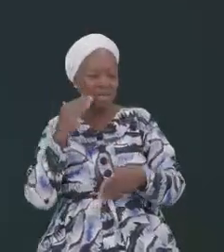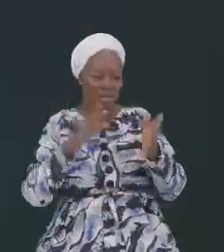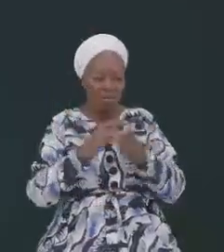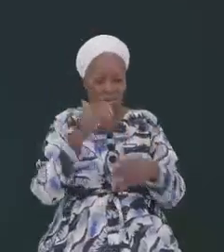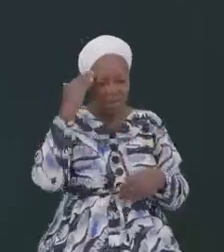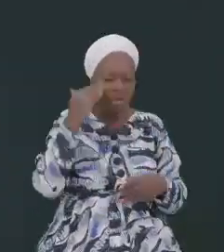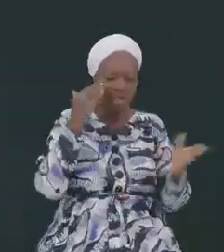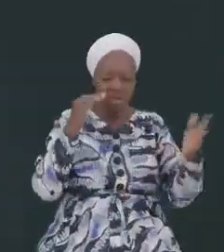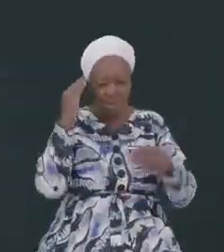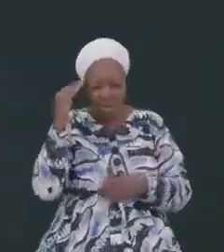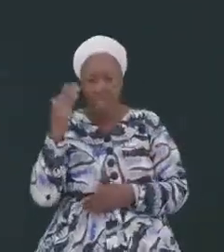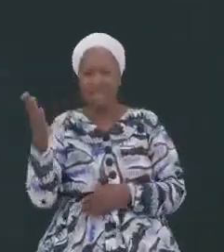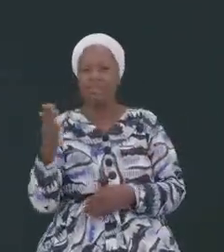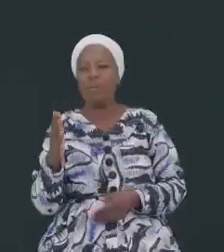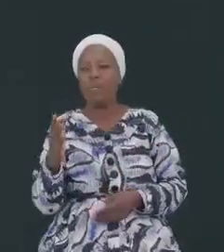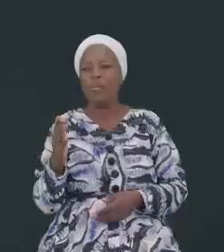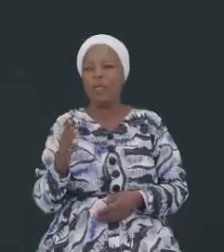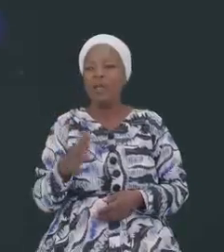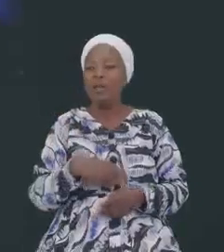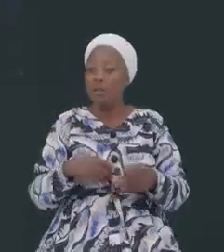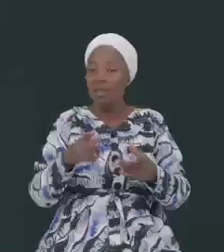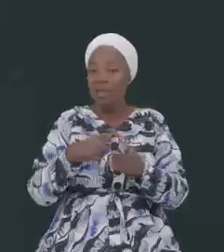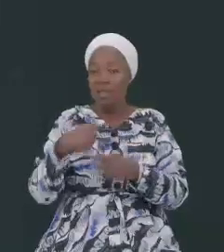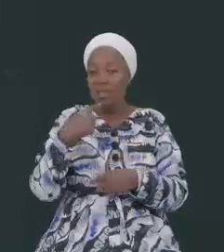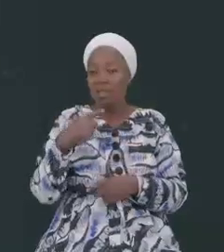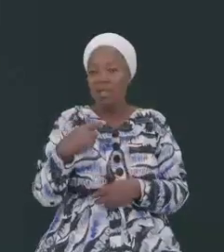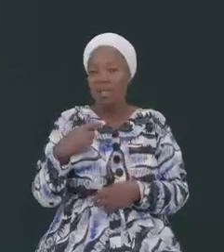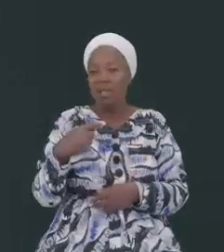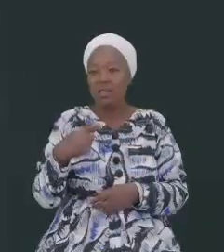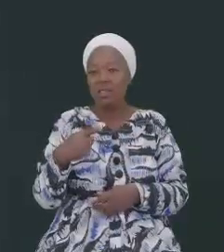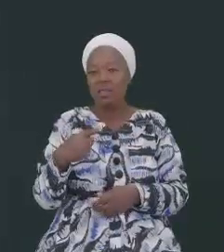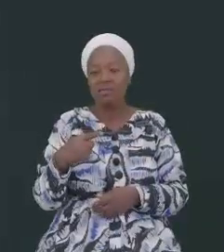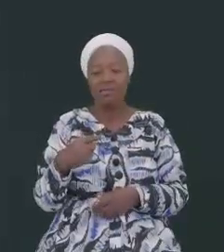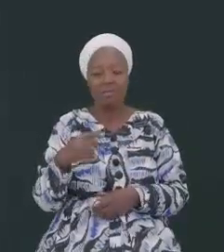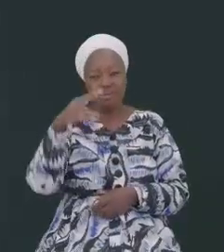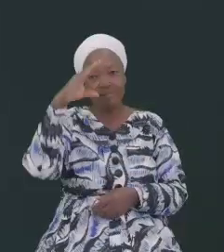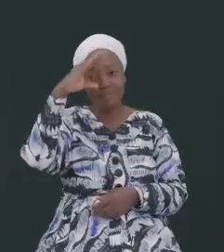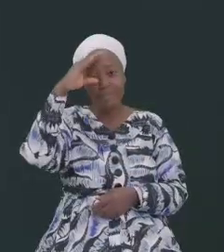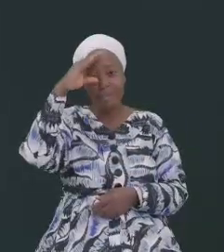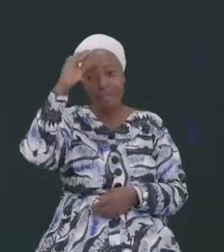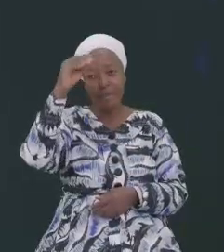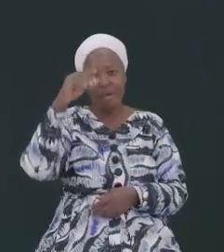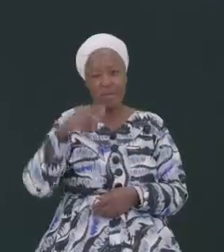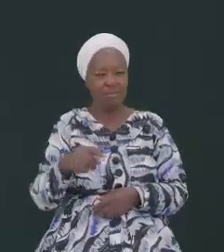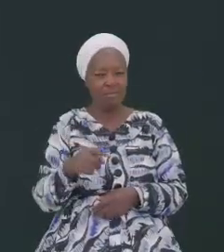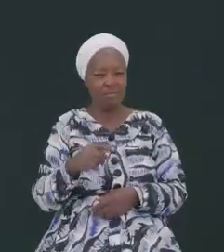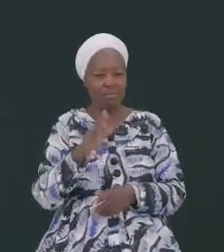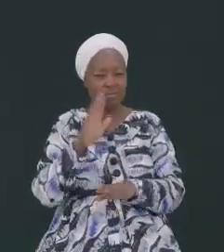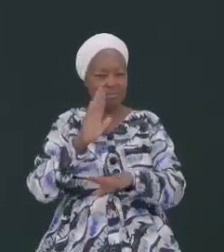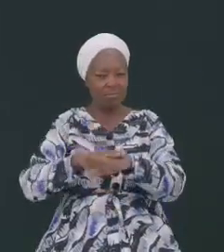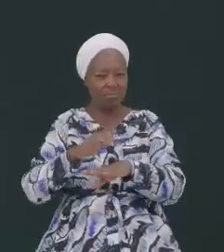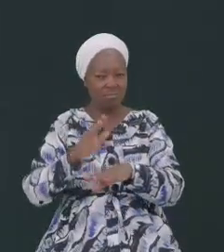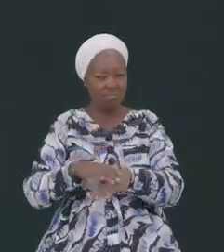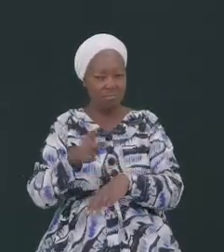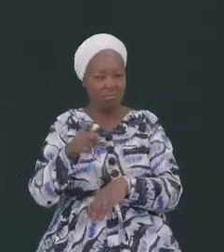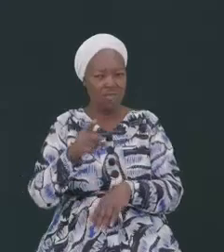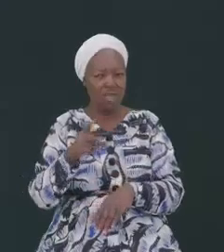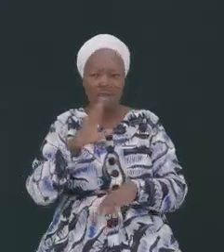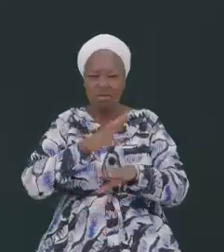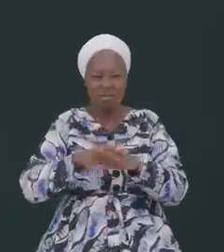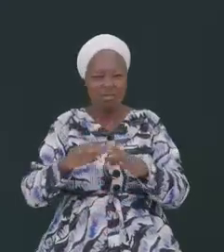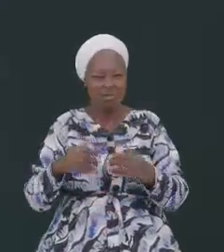your head is there, your head is there. You see, man, be careful. Don't lose your